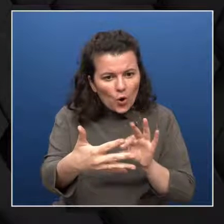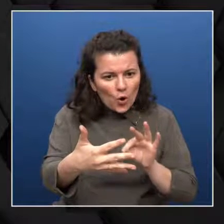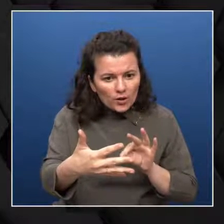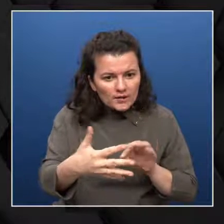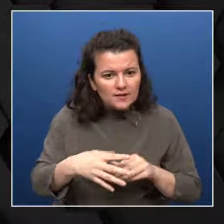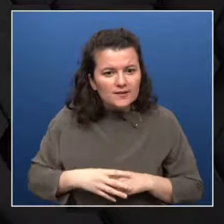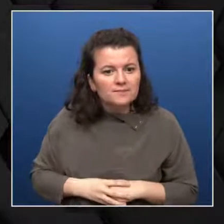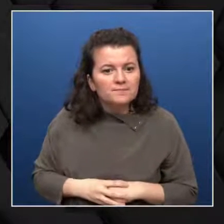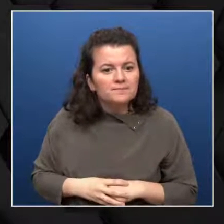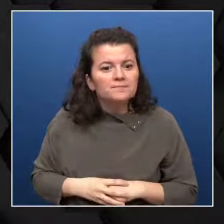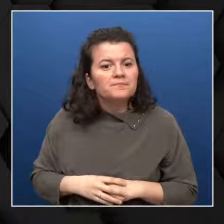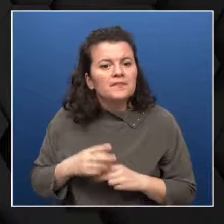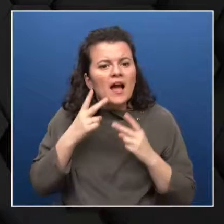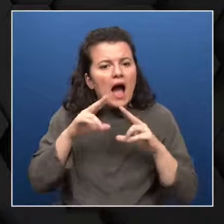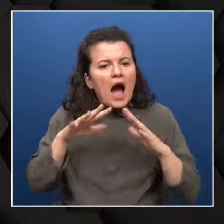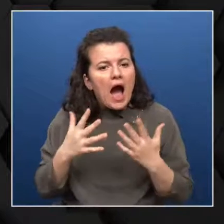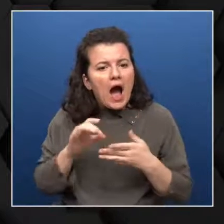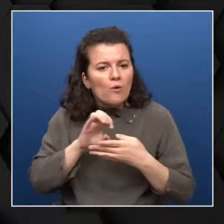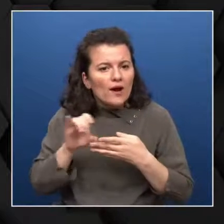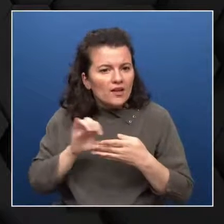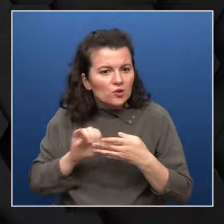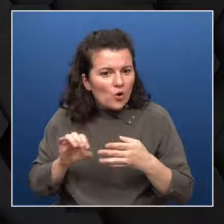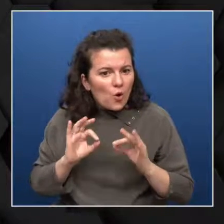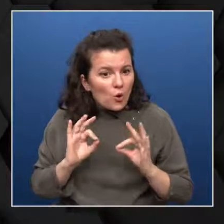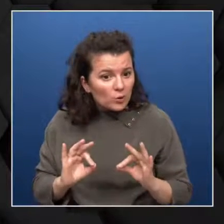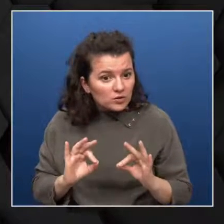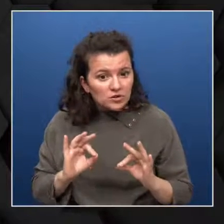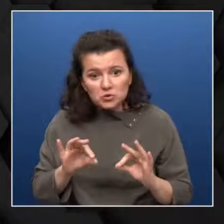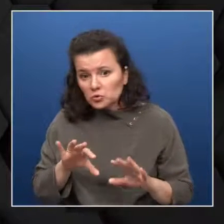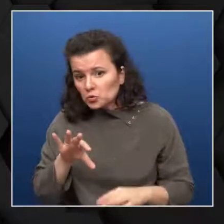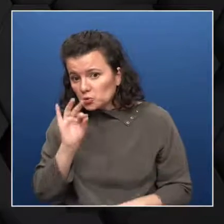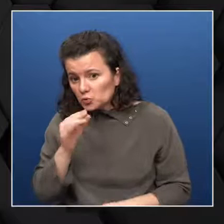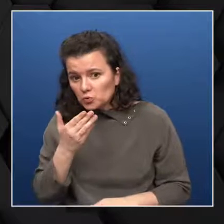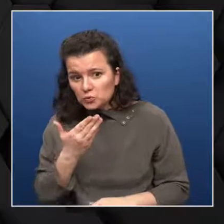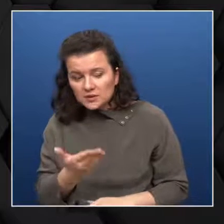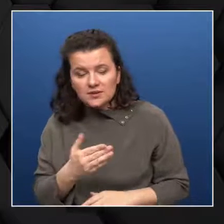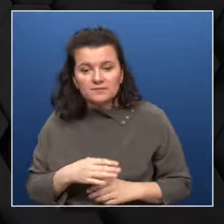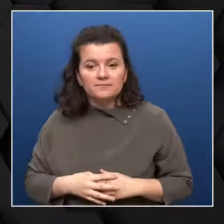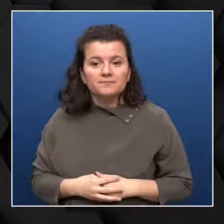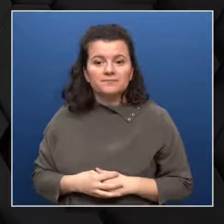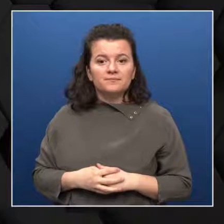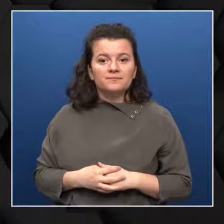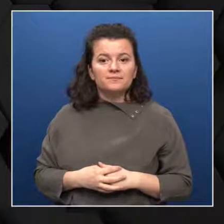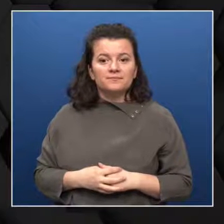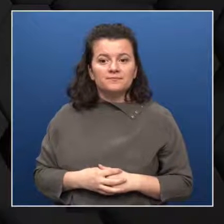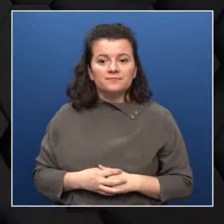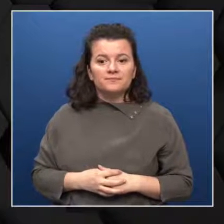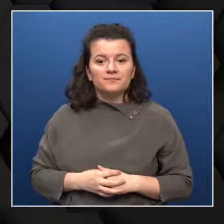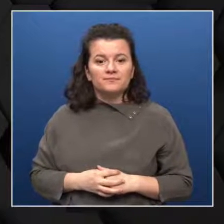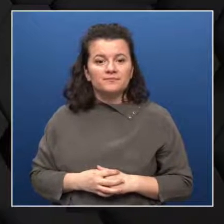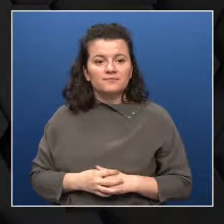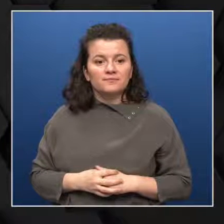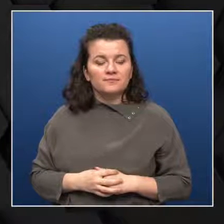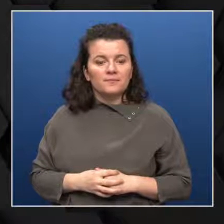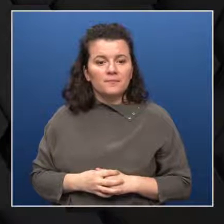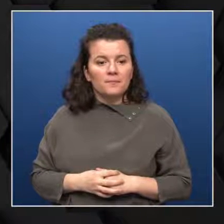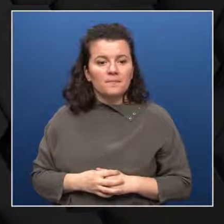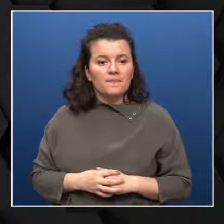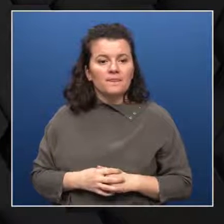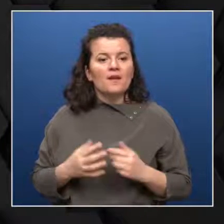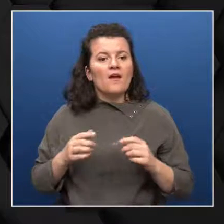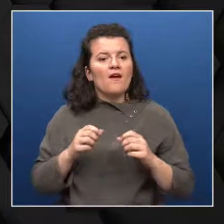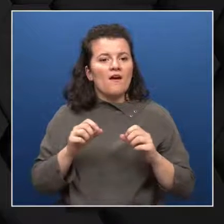should be encoded. You can choose how what aspect ratio of your video will